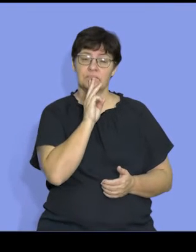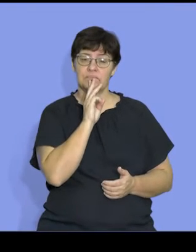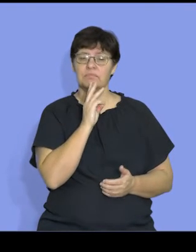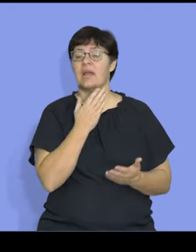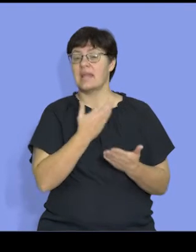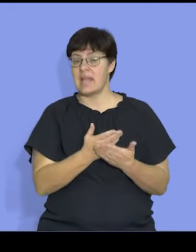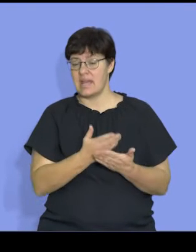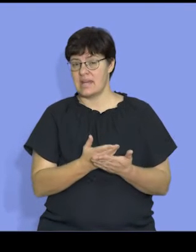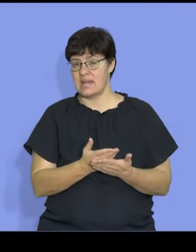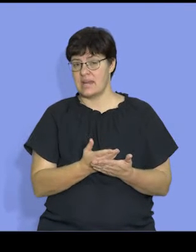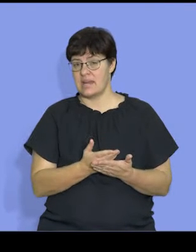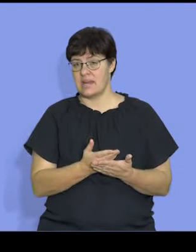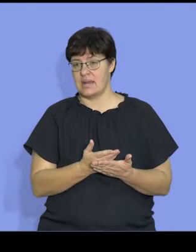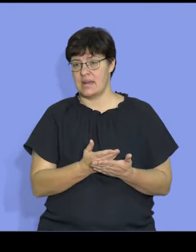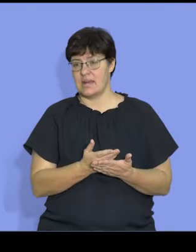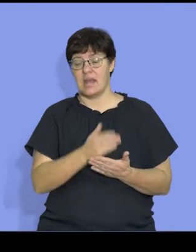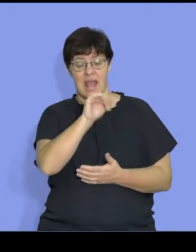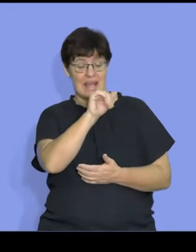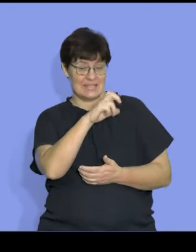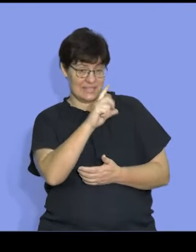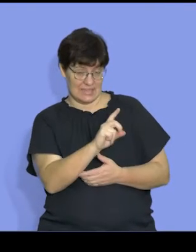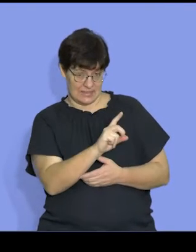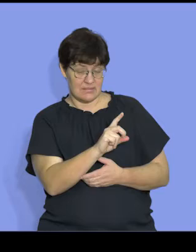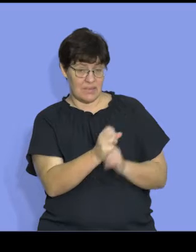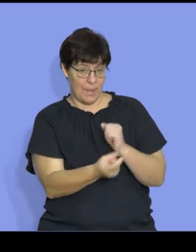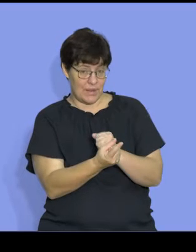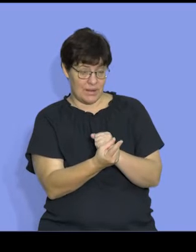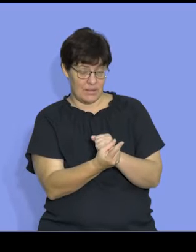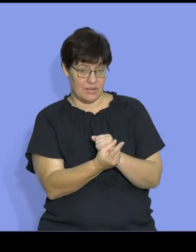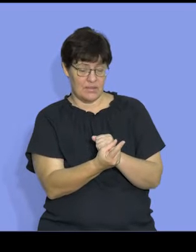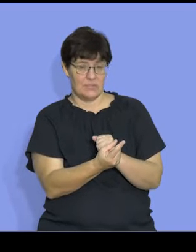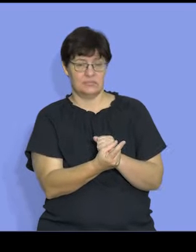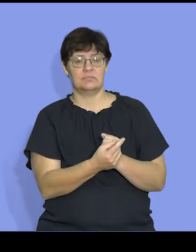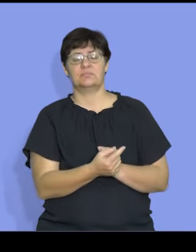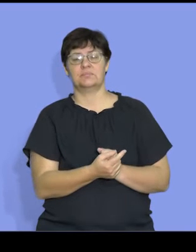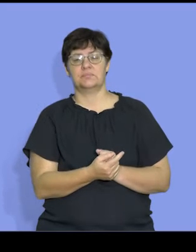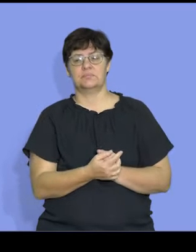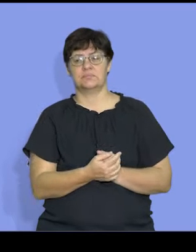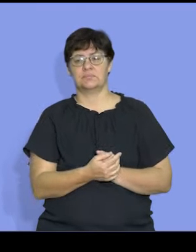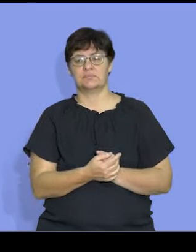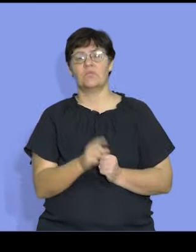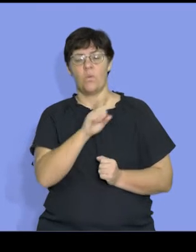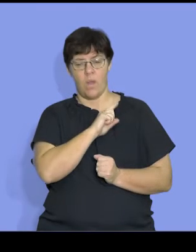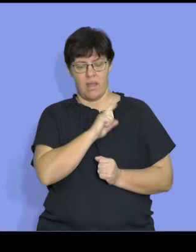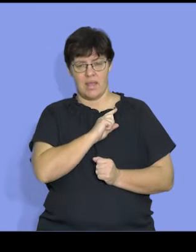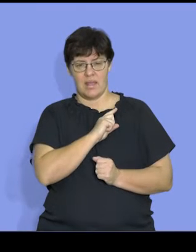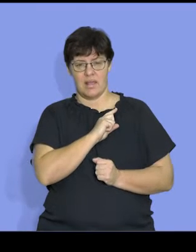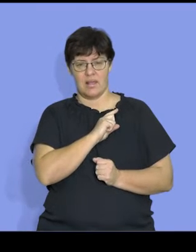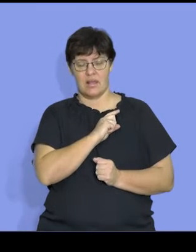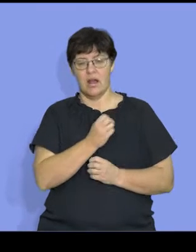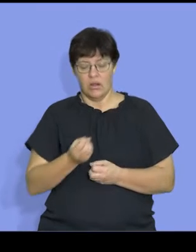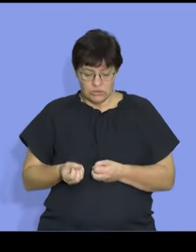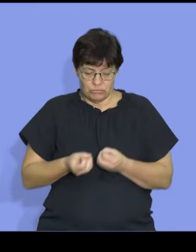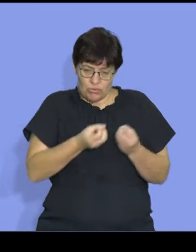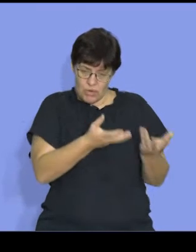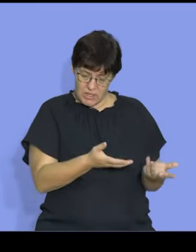as an acid, okay, because it is actually donating protons. So if we